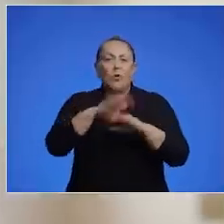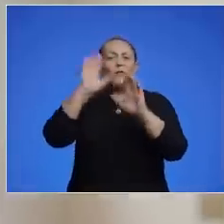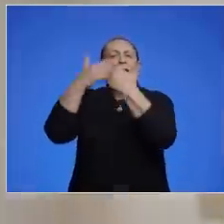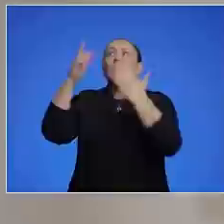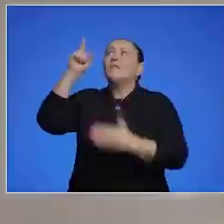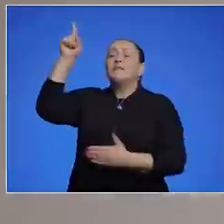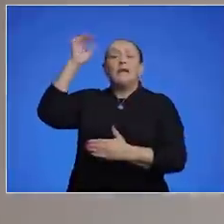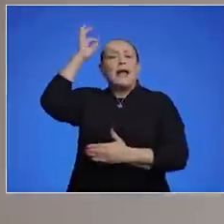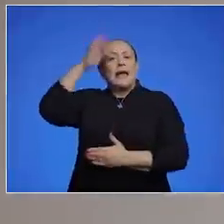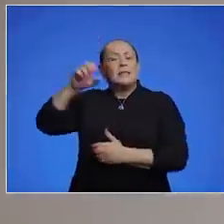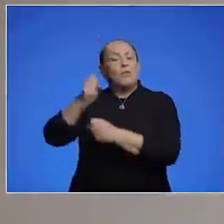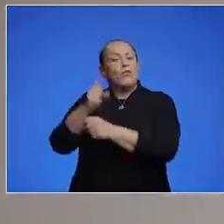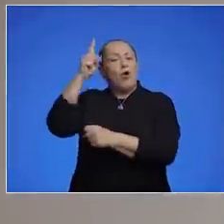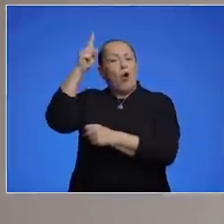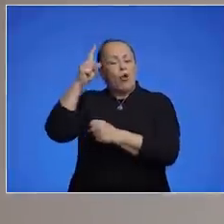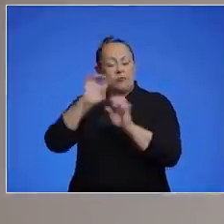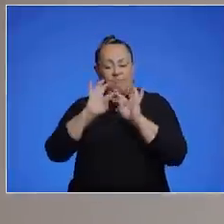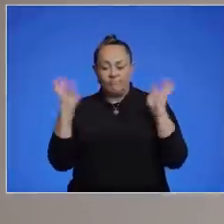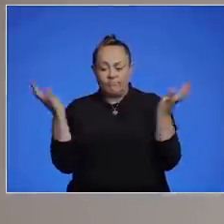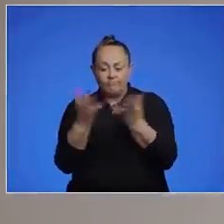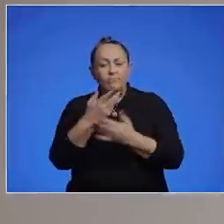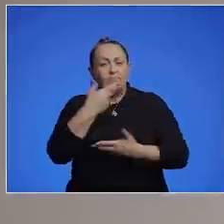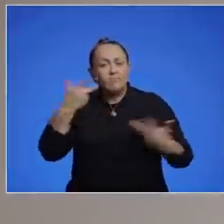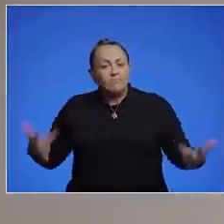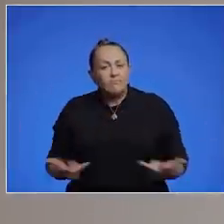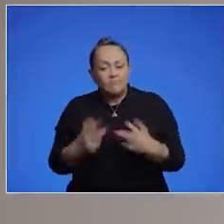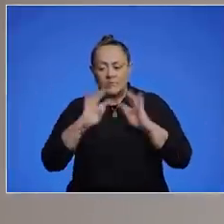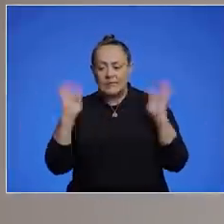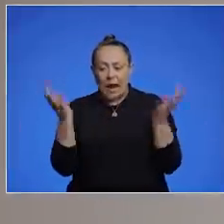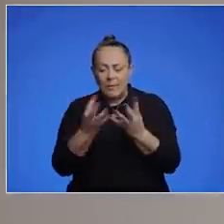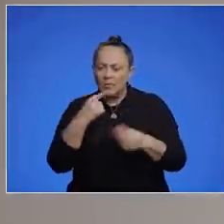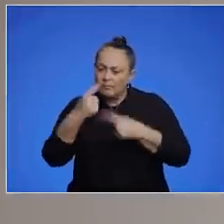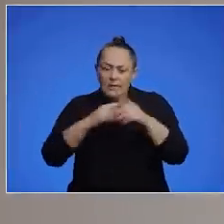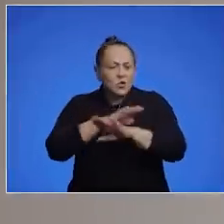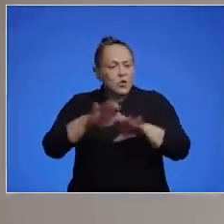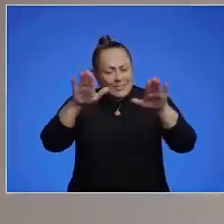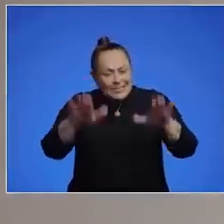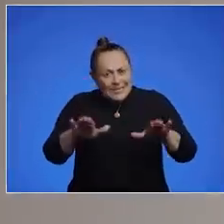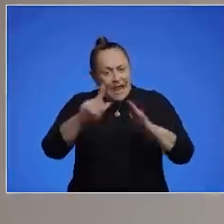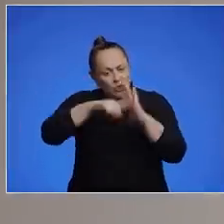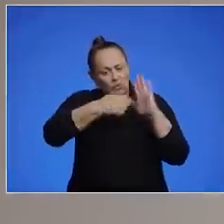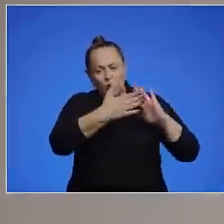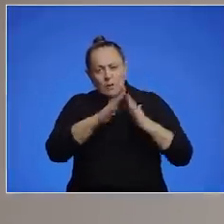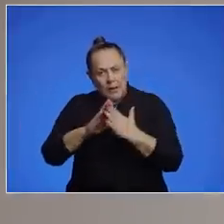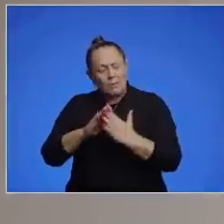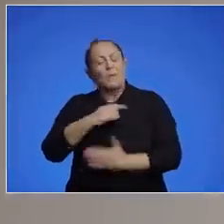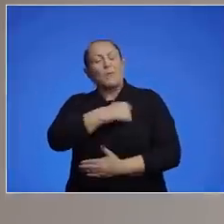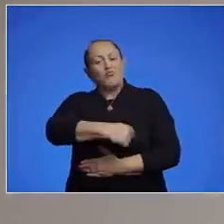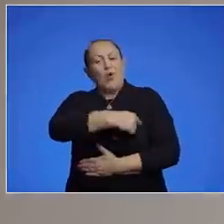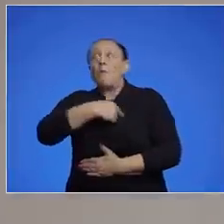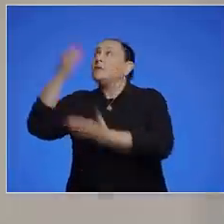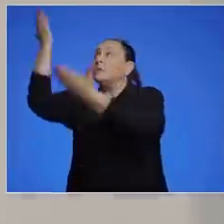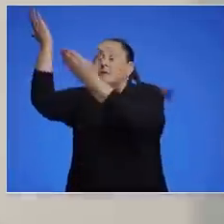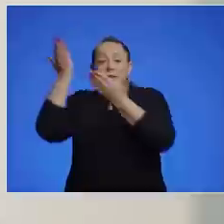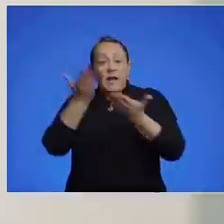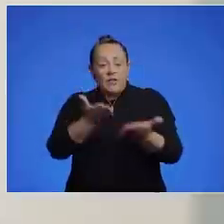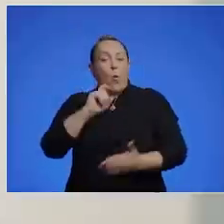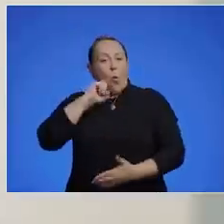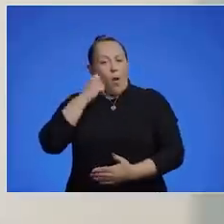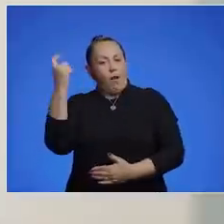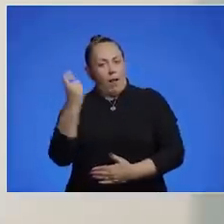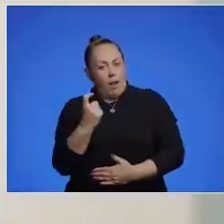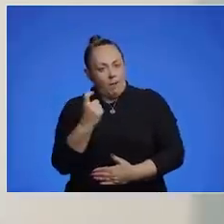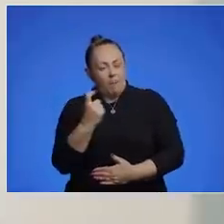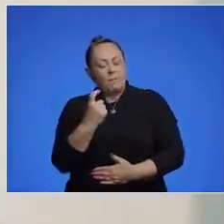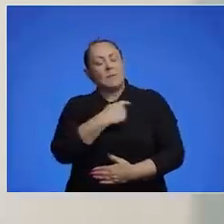God. When he had been at the table with them, he had told them not to leave Jerusalem, but to wait there for what the Father had promised. "It